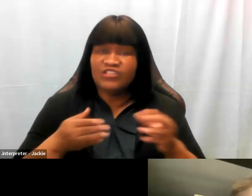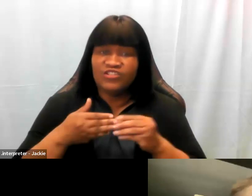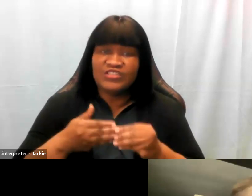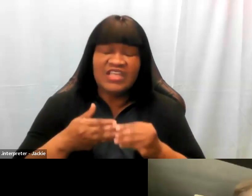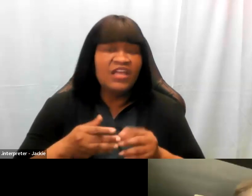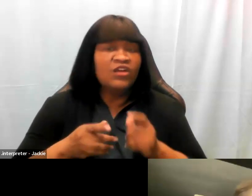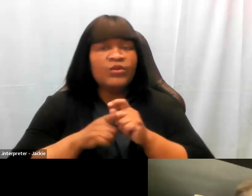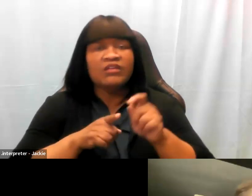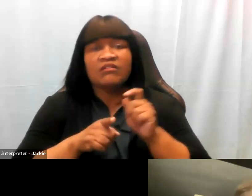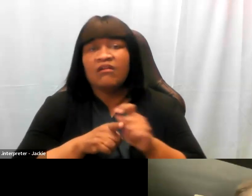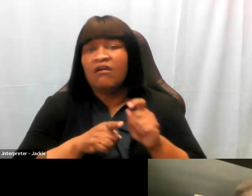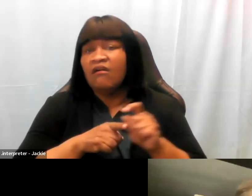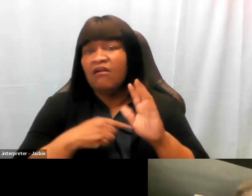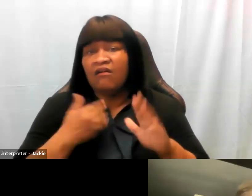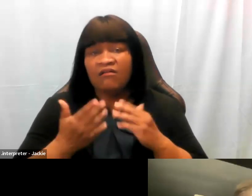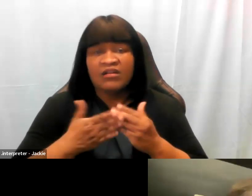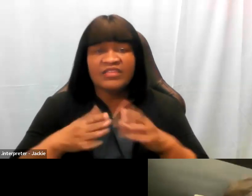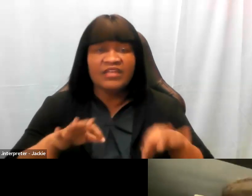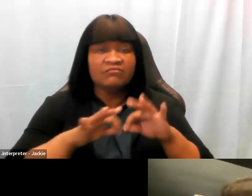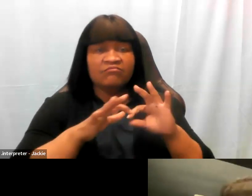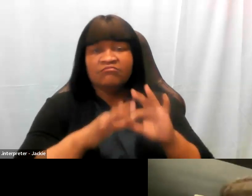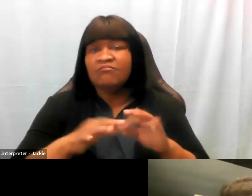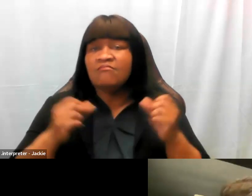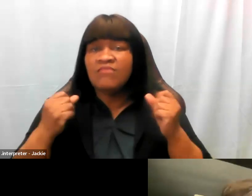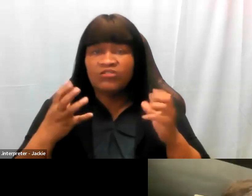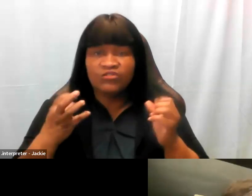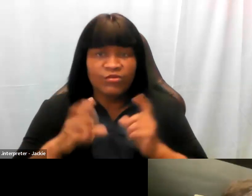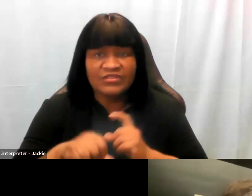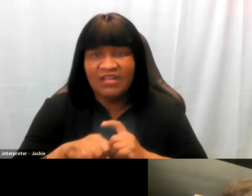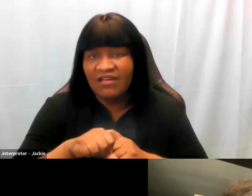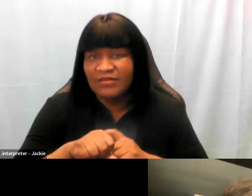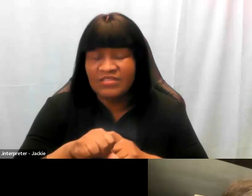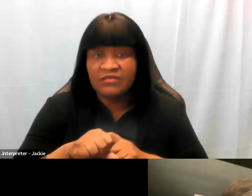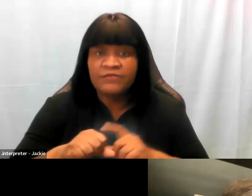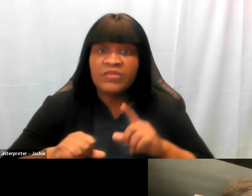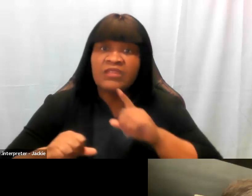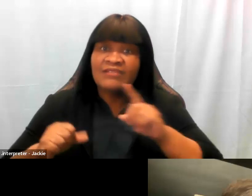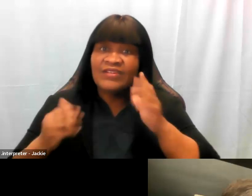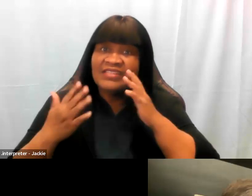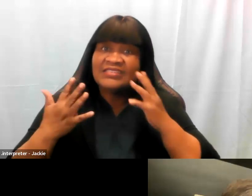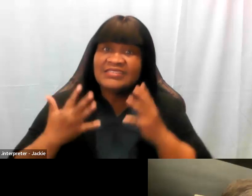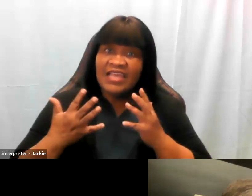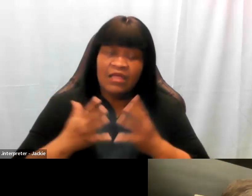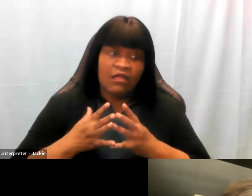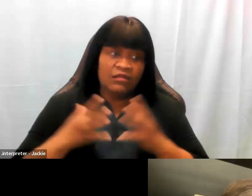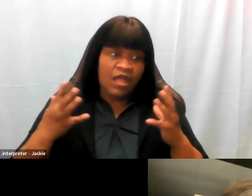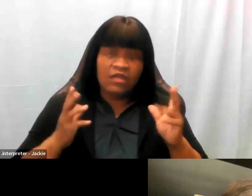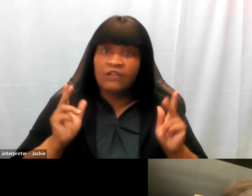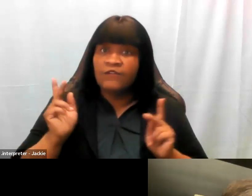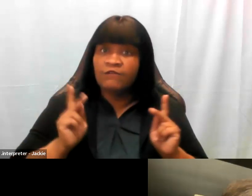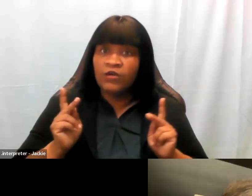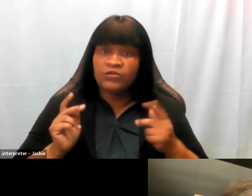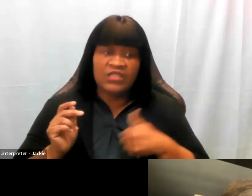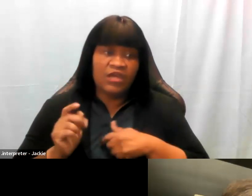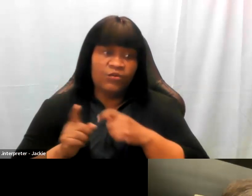called everyone in that is relevant for him multiple times. And sadly, a lot of the folks that we end